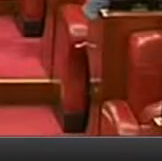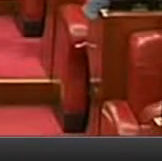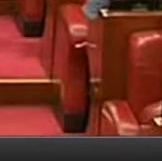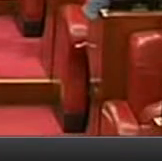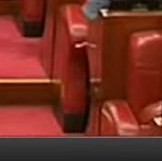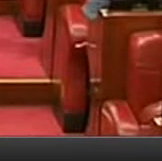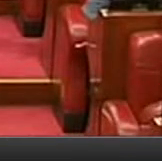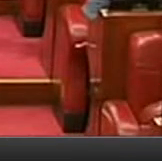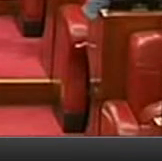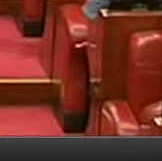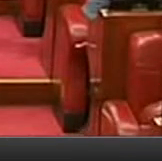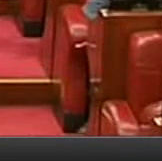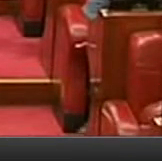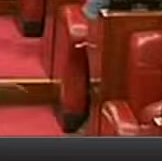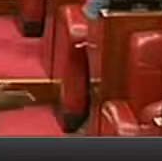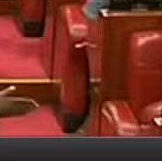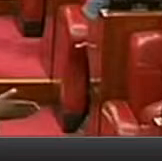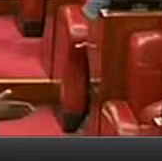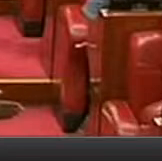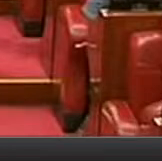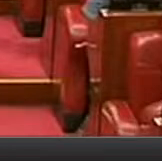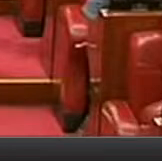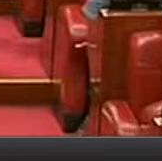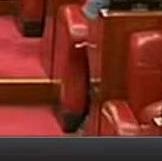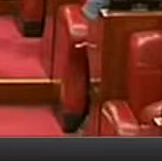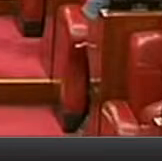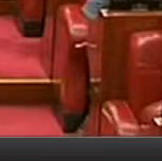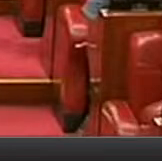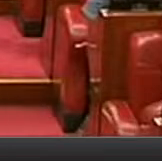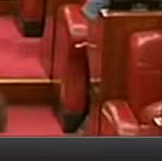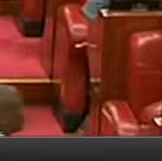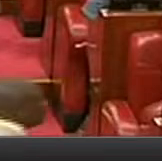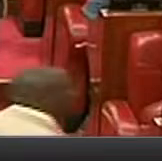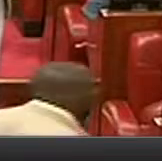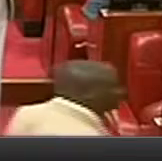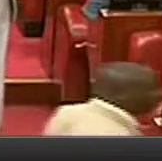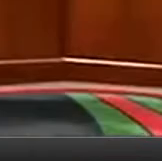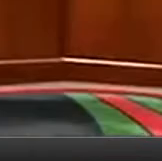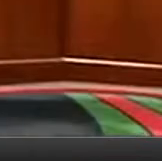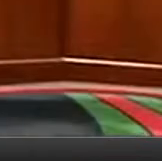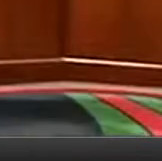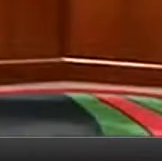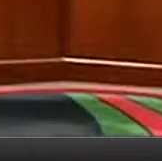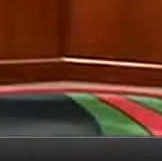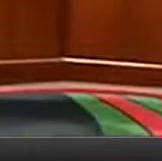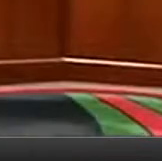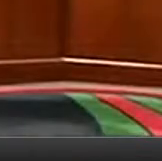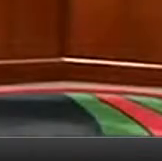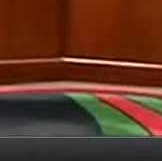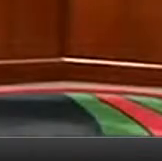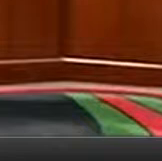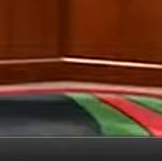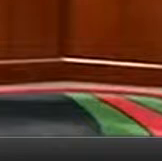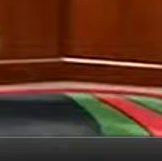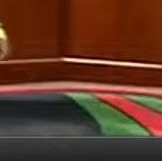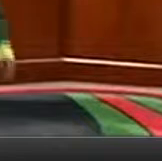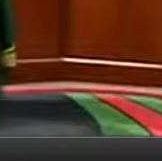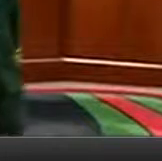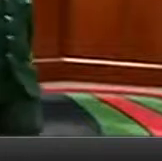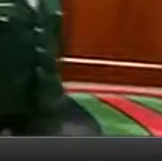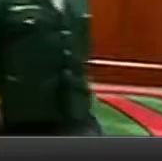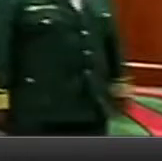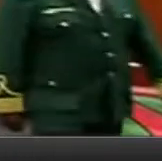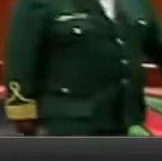David Maraga Task Force, as well as abolishment of the previous vetting processes for issuance of national